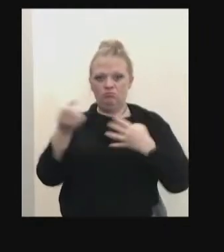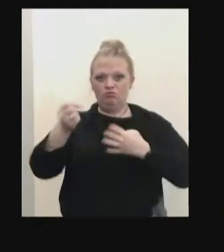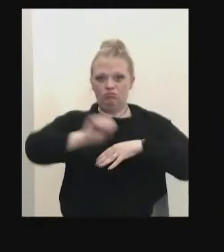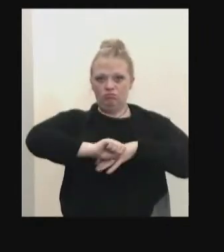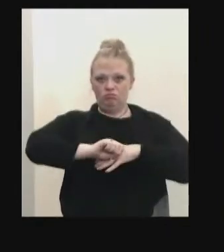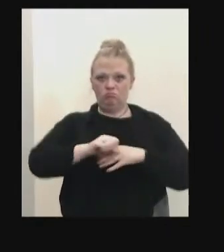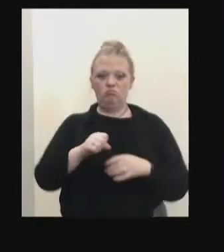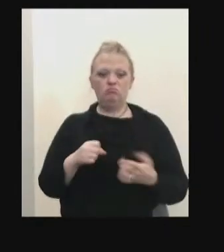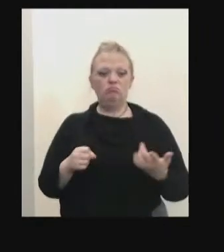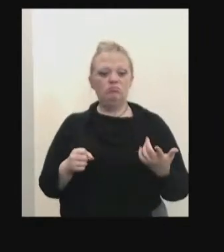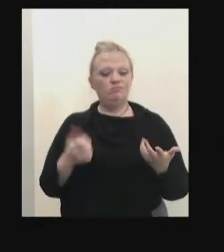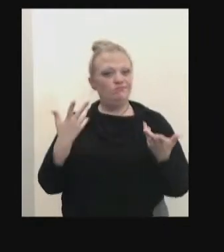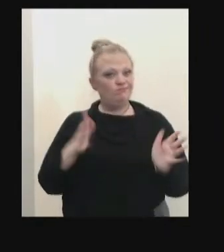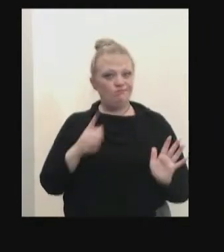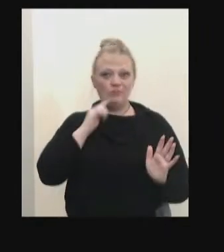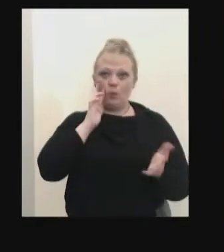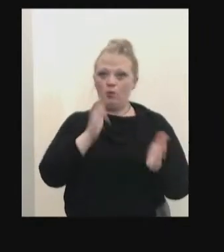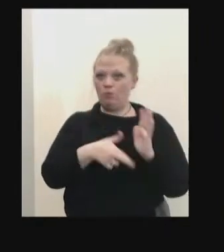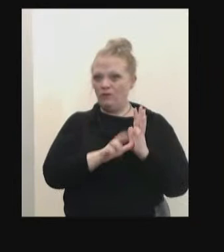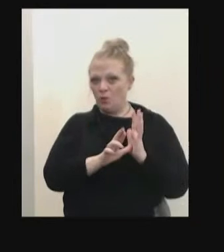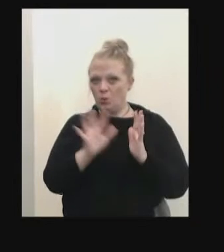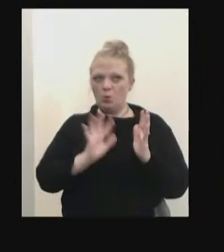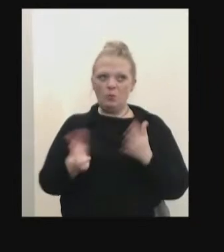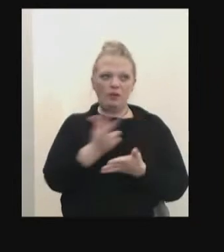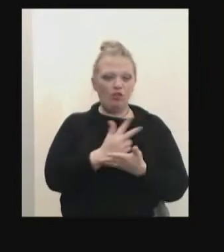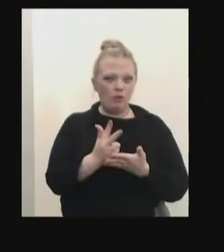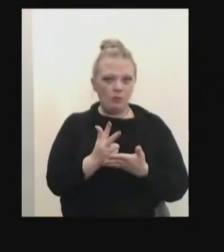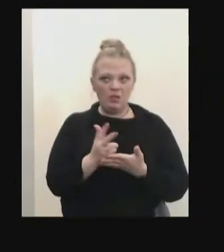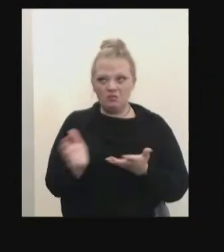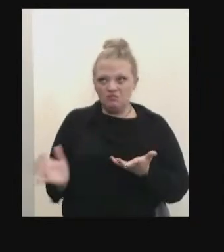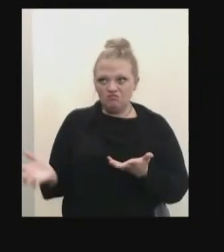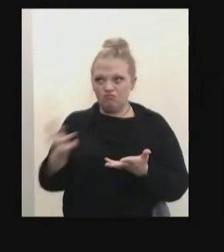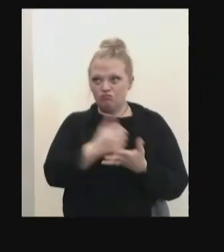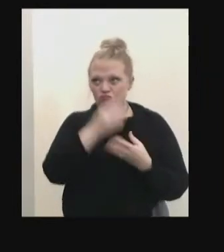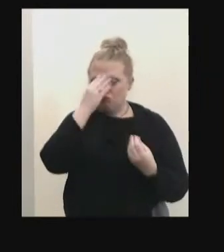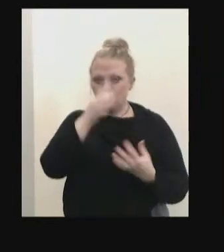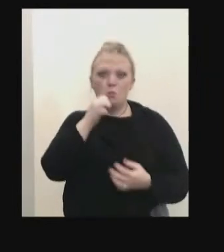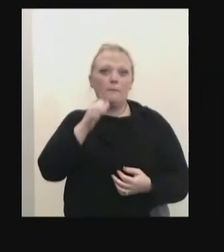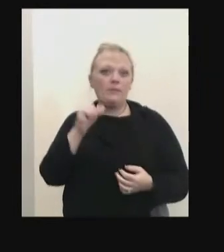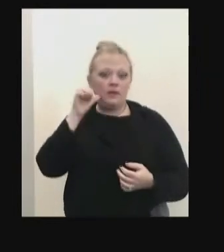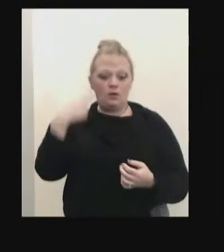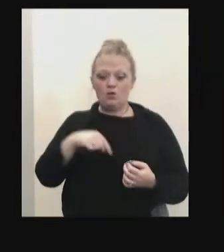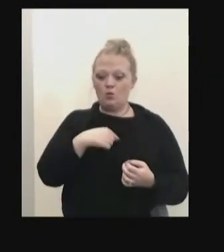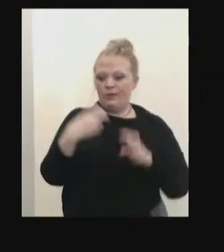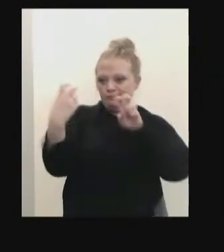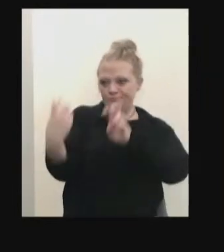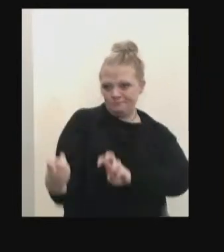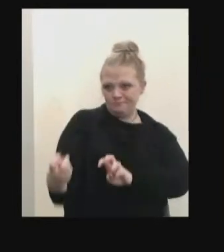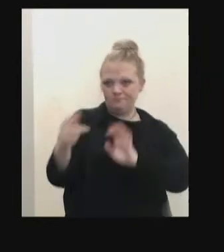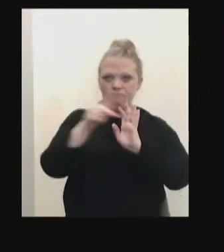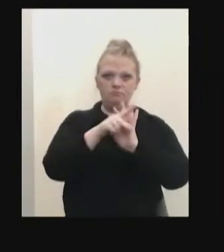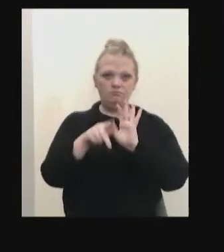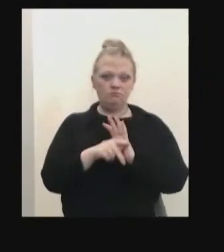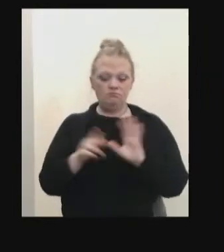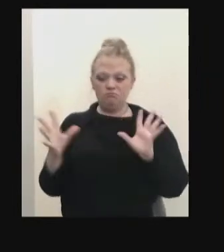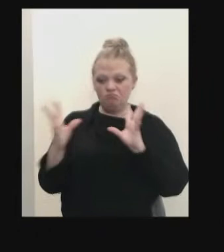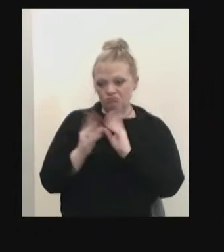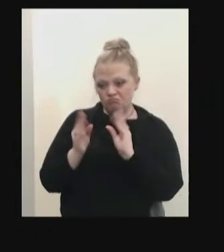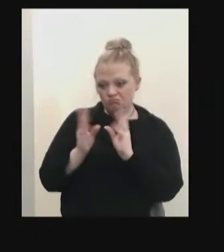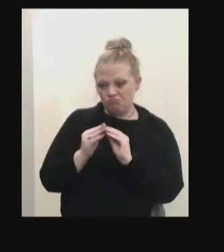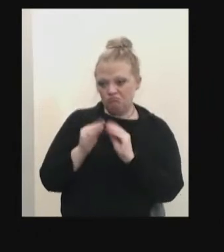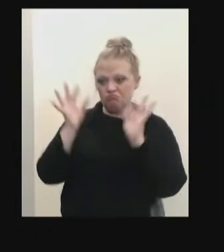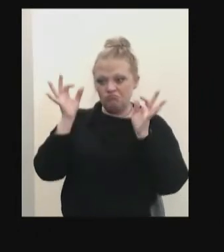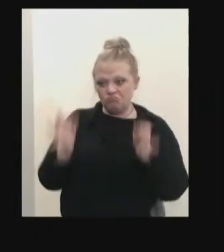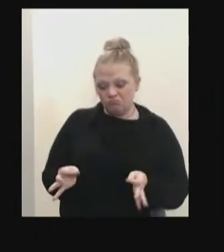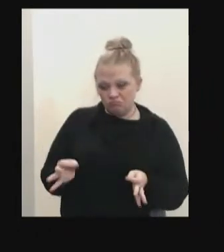review after approximately 3 weeks of data. So yesterday we sat down, our policy group met, we made a determination